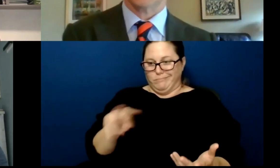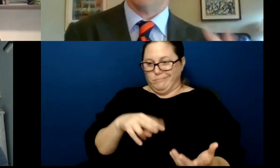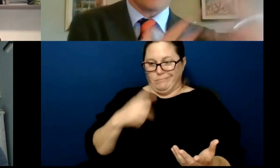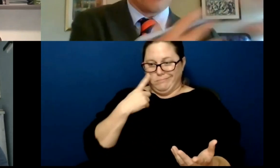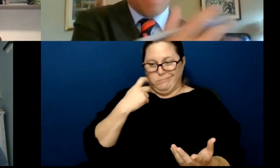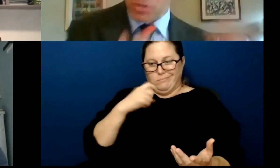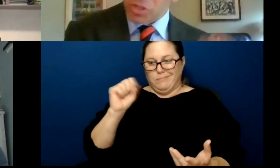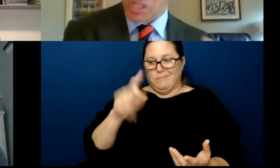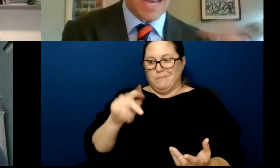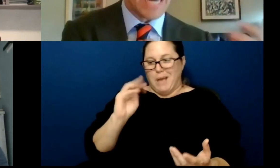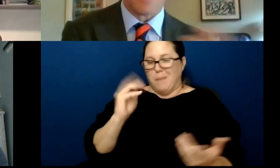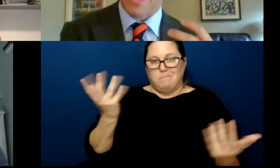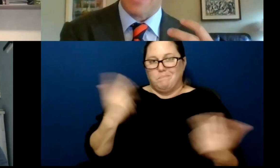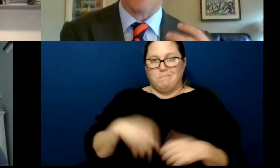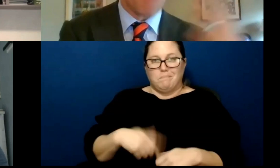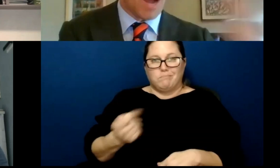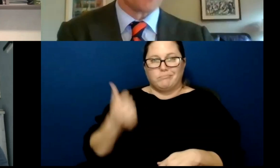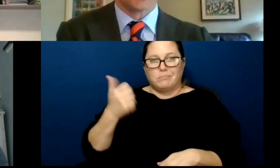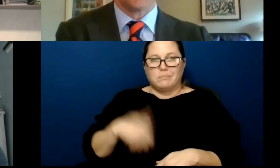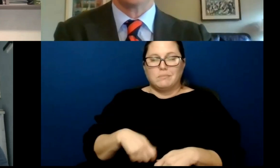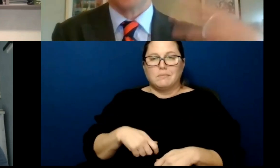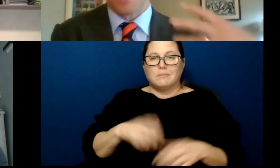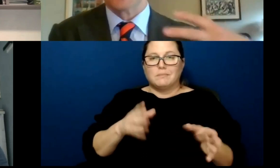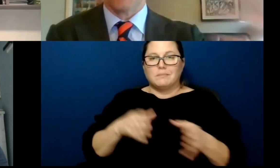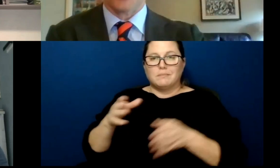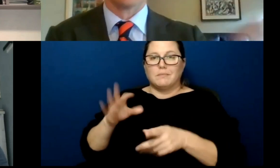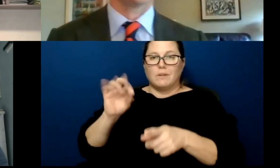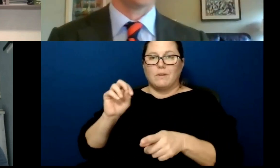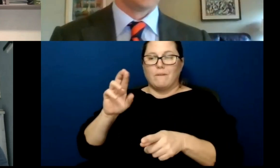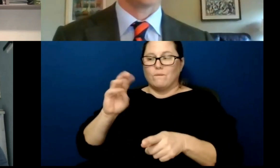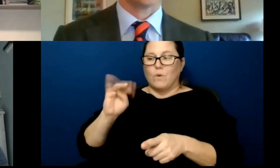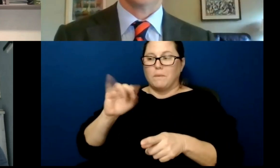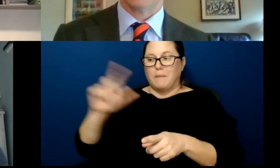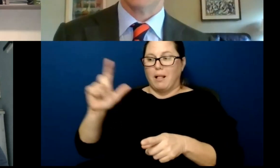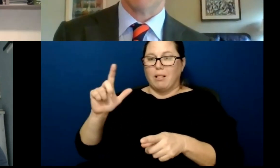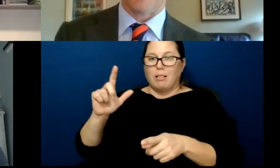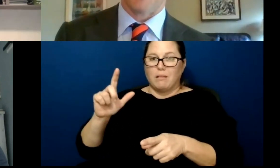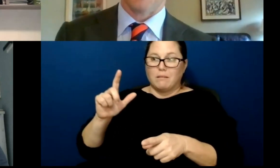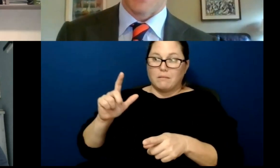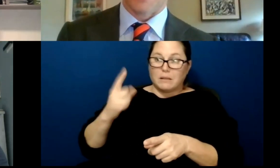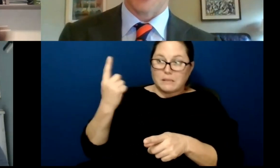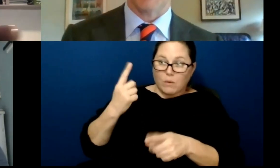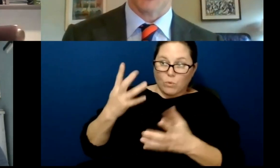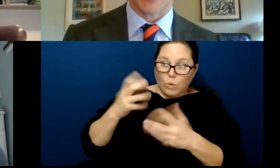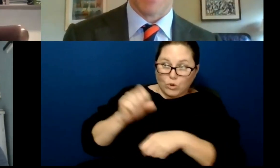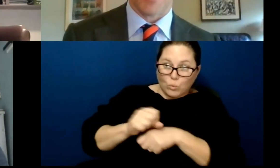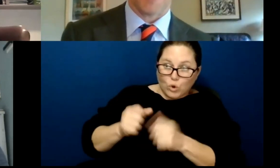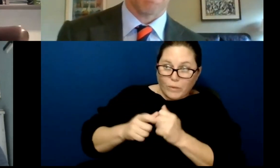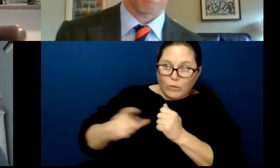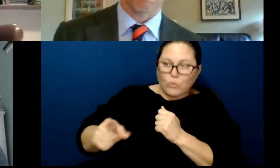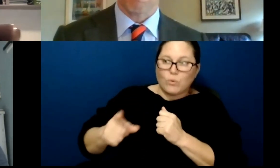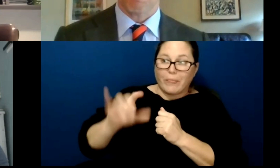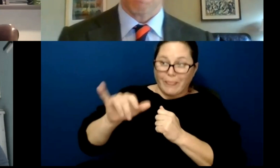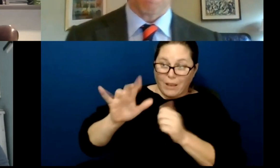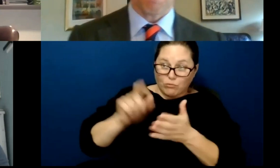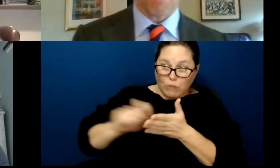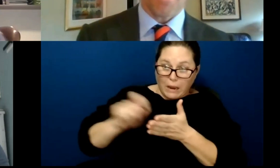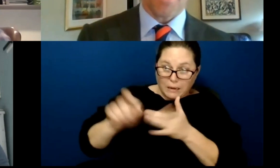on, hire someone, or seek anything, any opportunity from someone, does their writing matter? How they communicate matter?